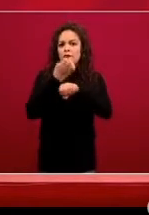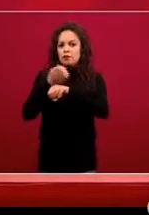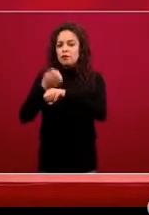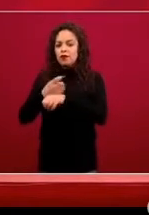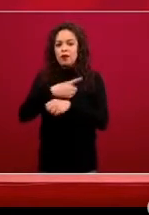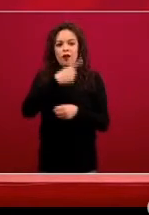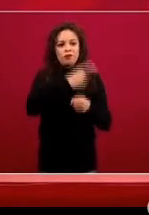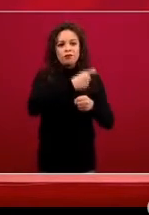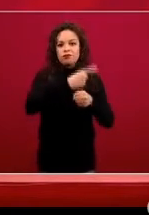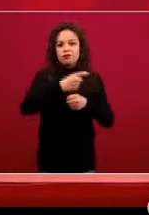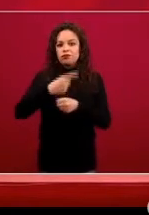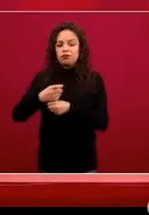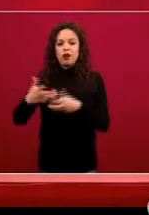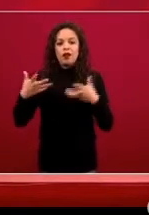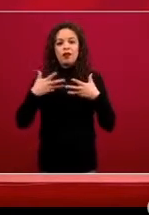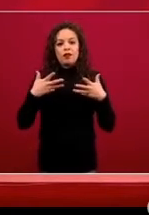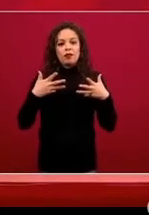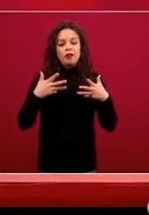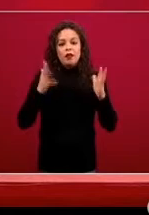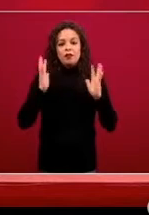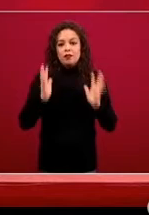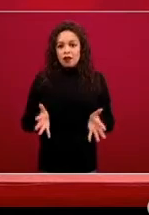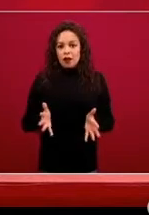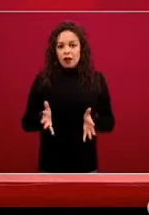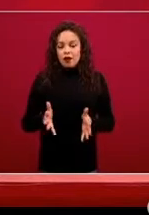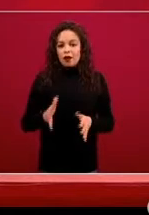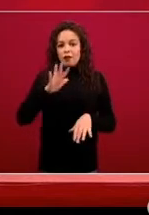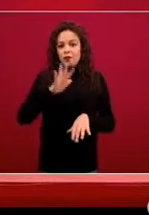first states that have had